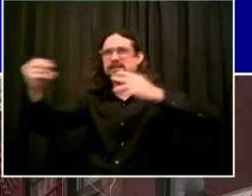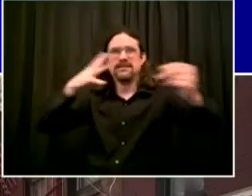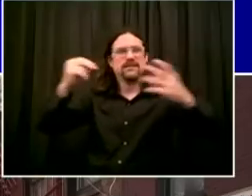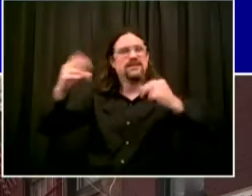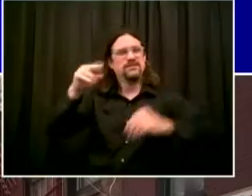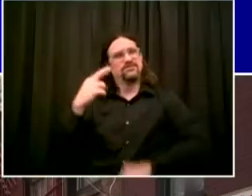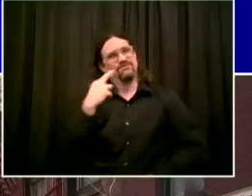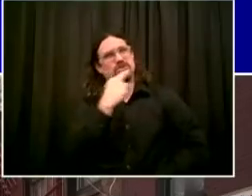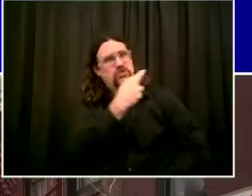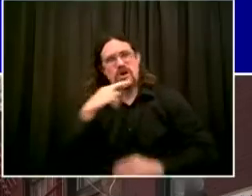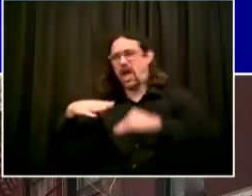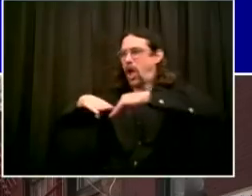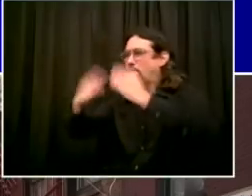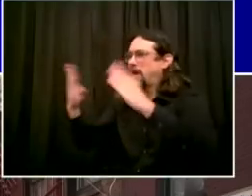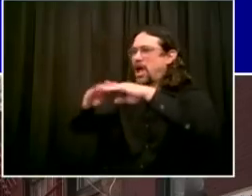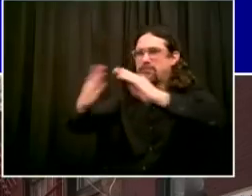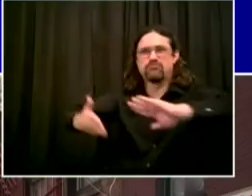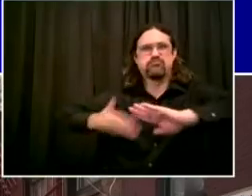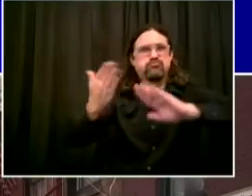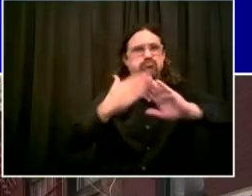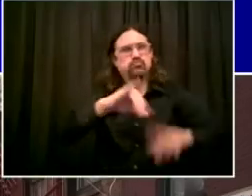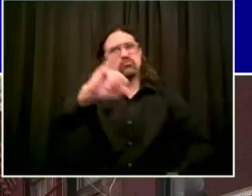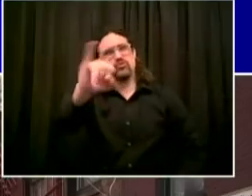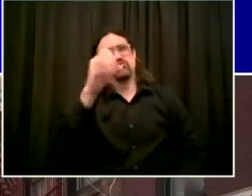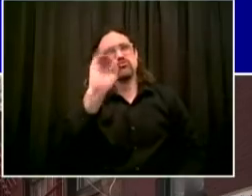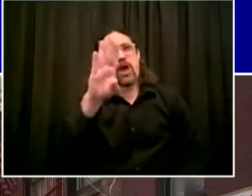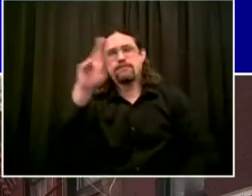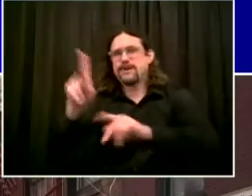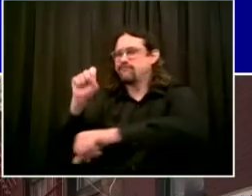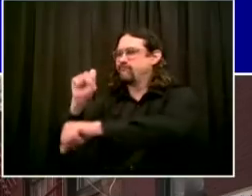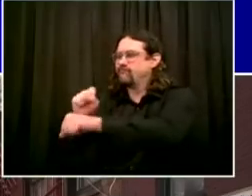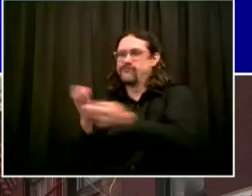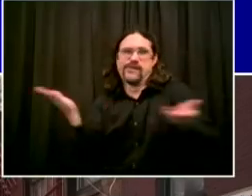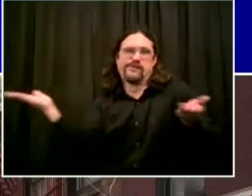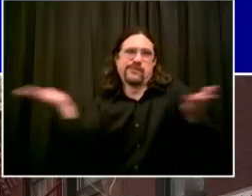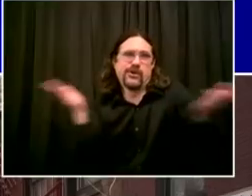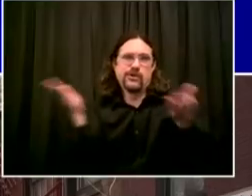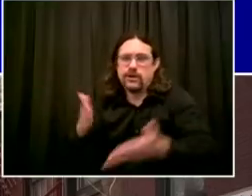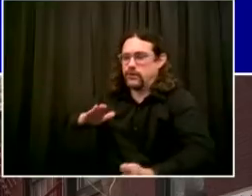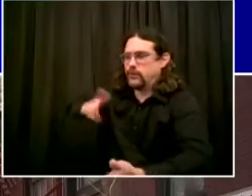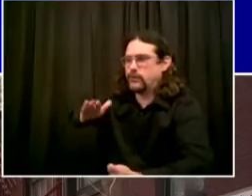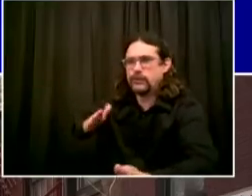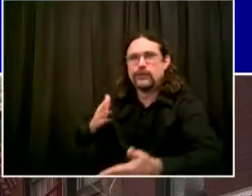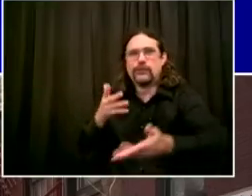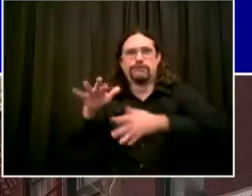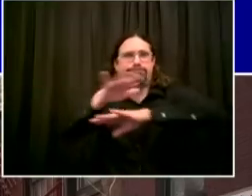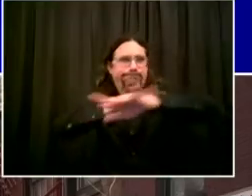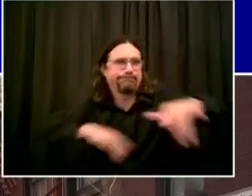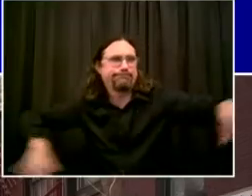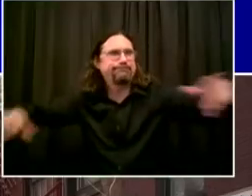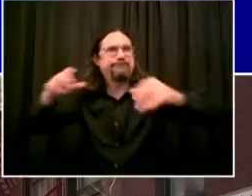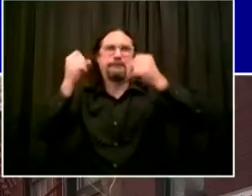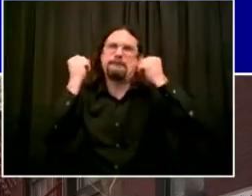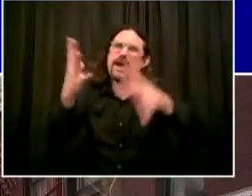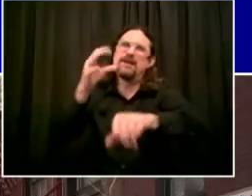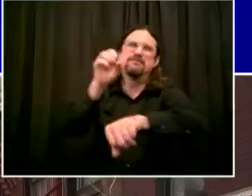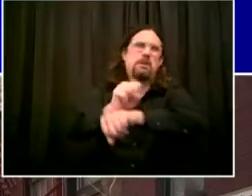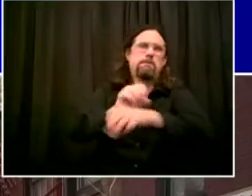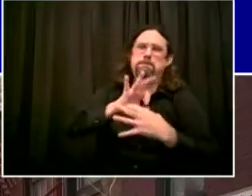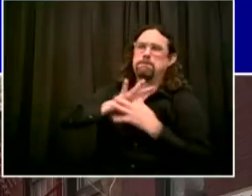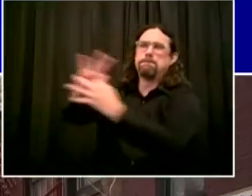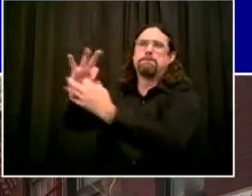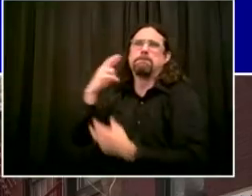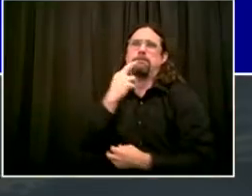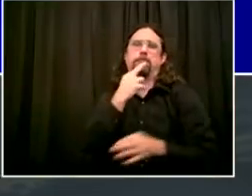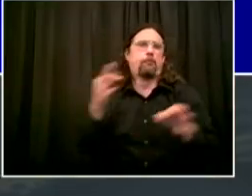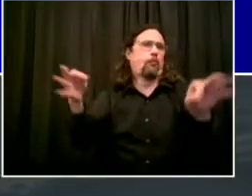helping them get their livelihood again. So here's where we are at this moment. It's pretty amazing. We have well over 9,000